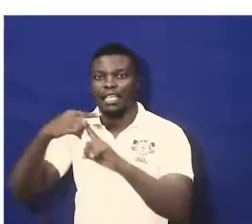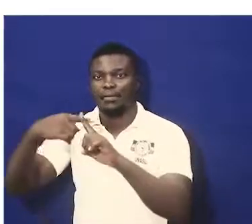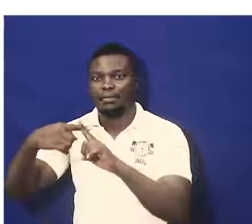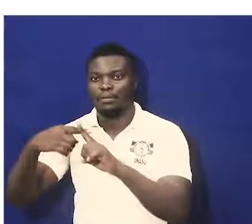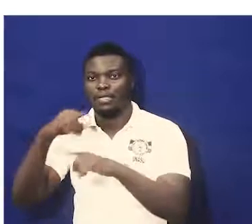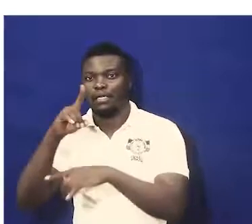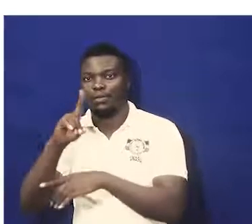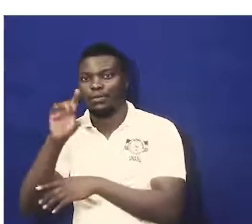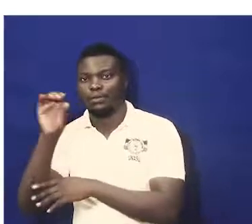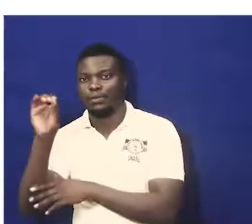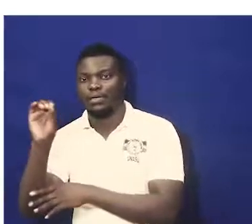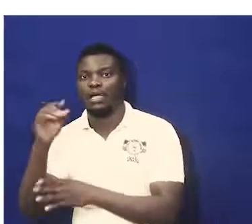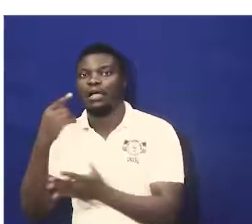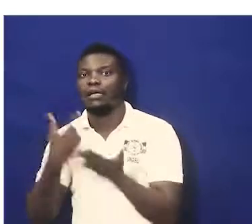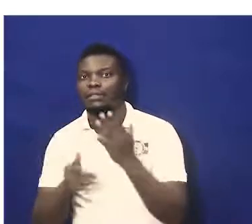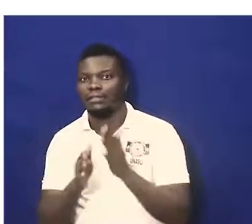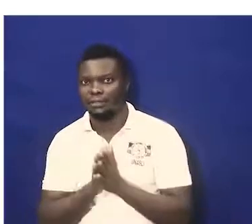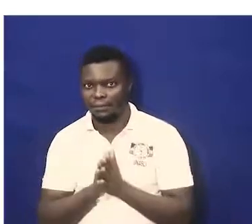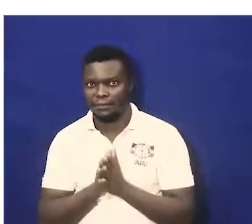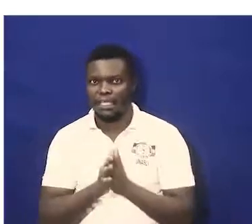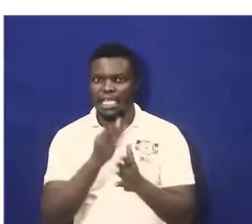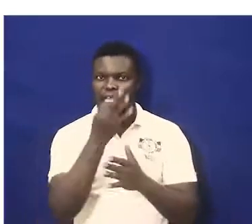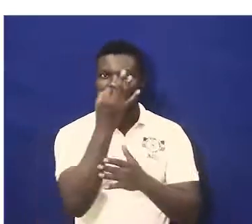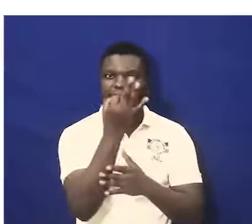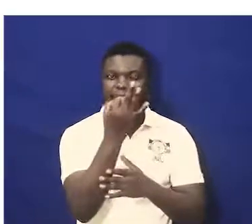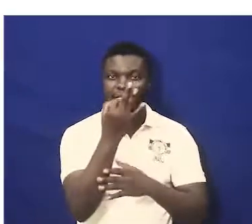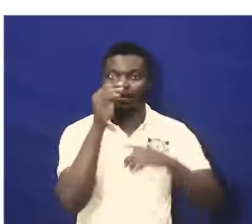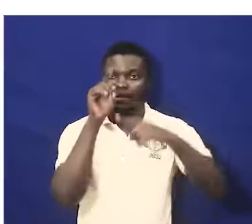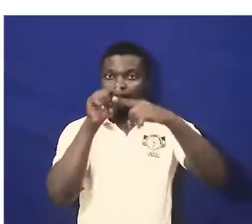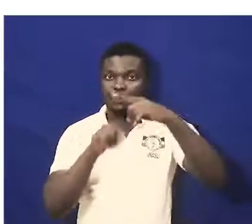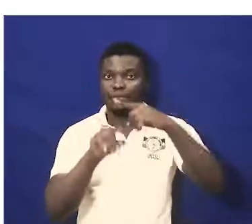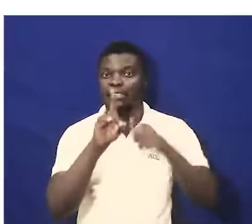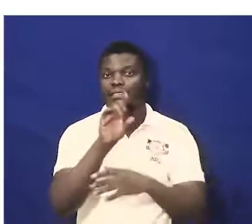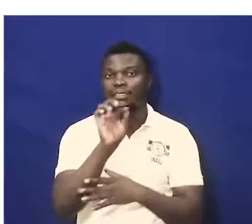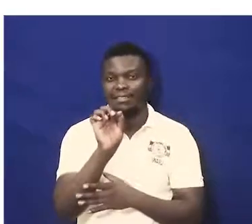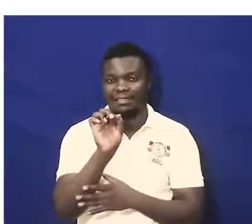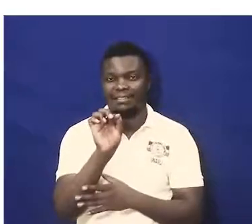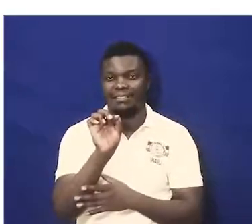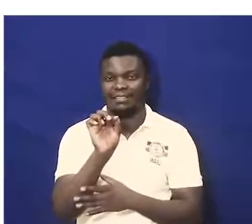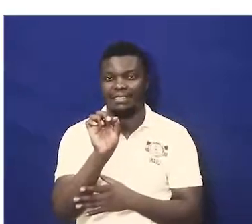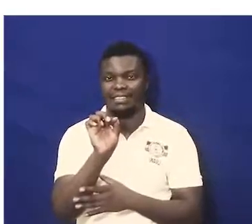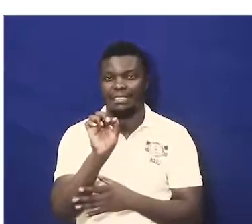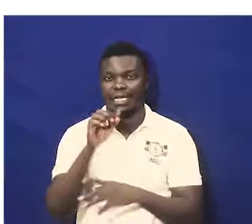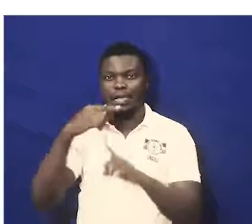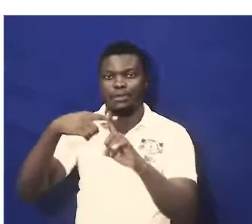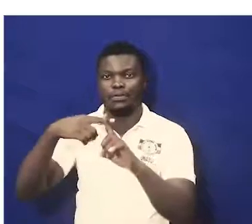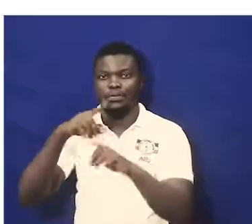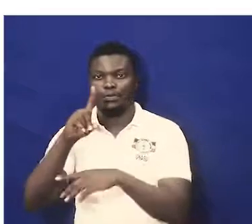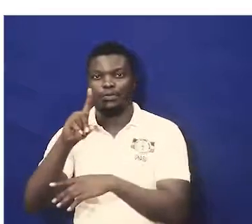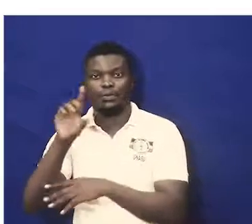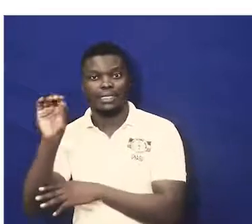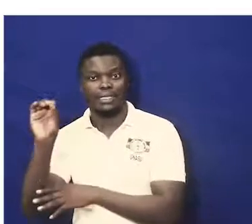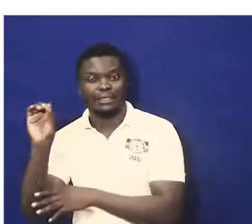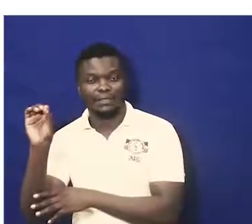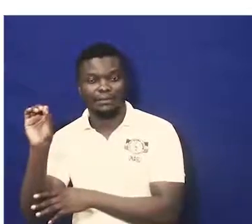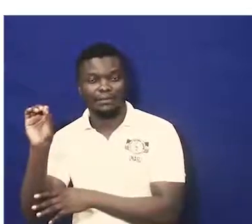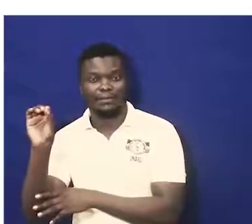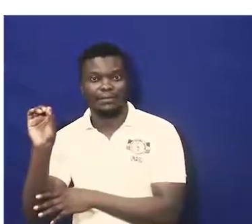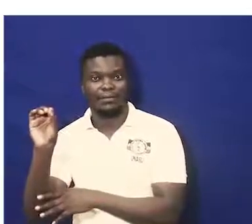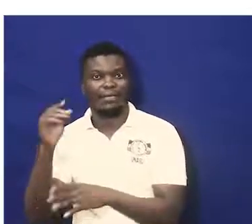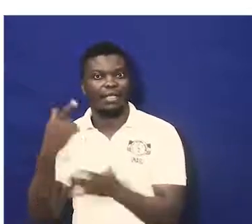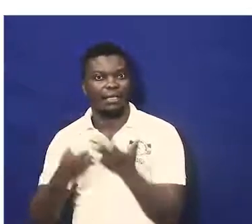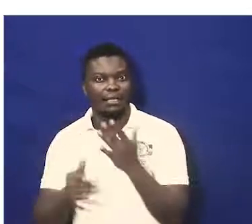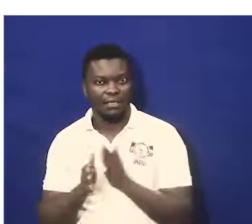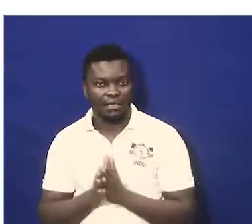And that will give us 3 divided by 18 multiplied by 100,